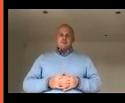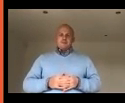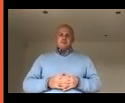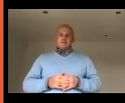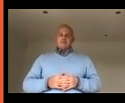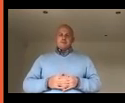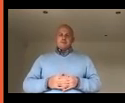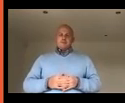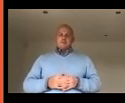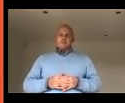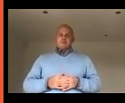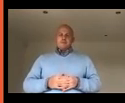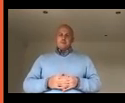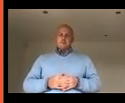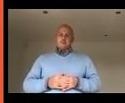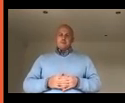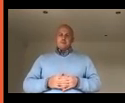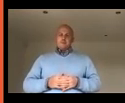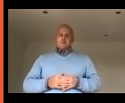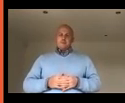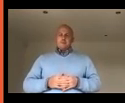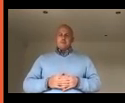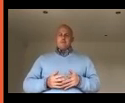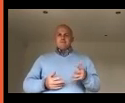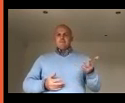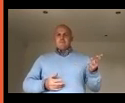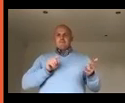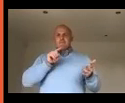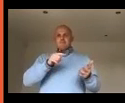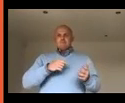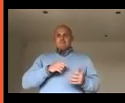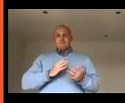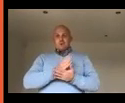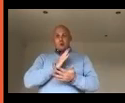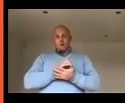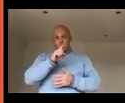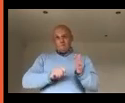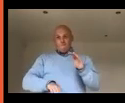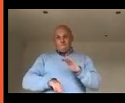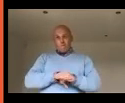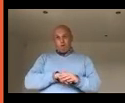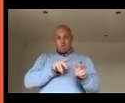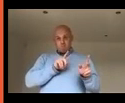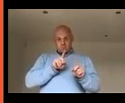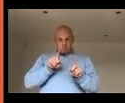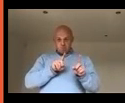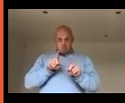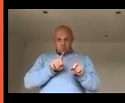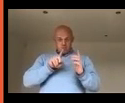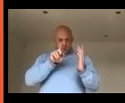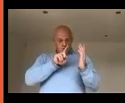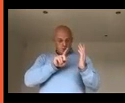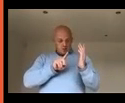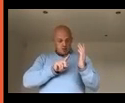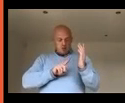It sounds really silly, but read the stuff. Read the introduction. Make sure you think, yes, this is definitely what we want